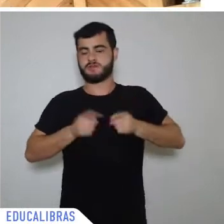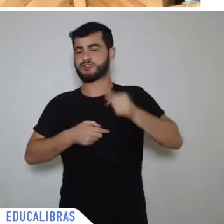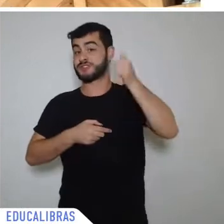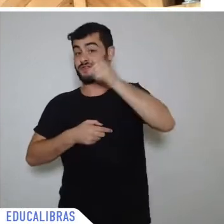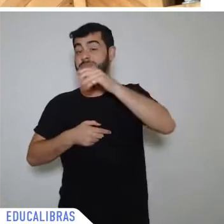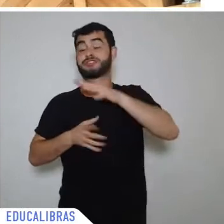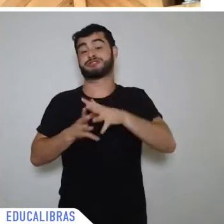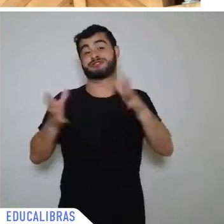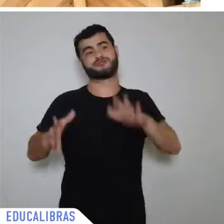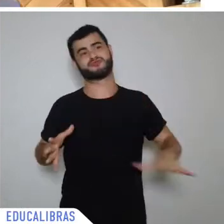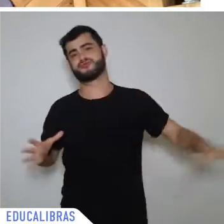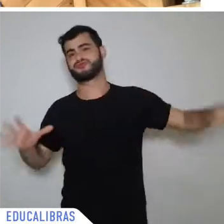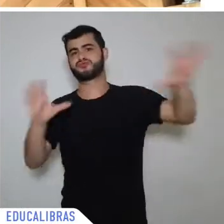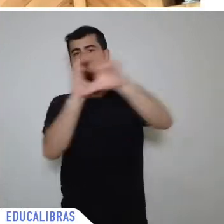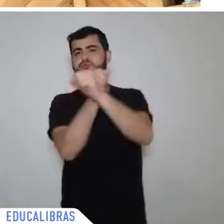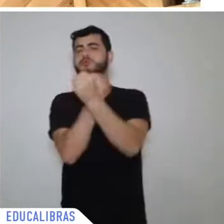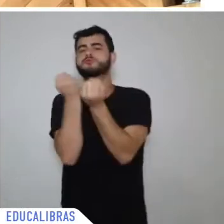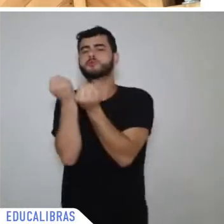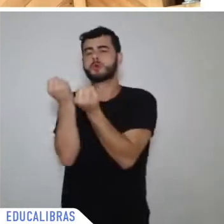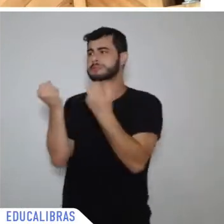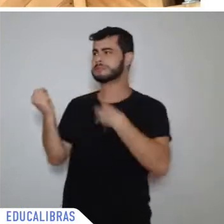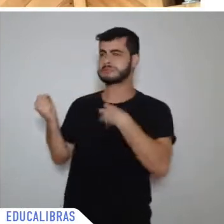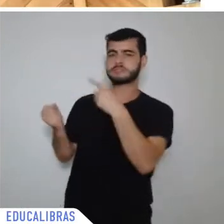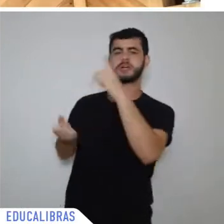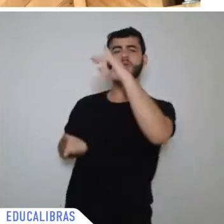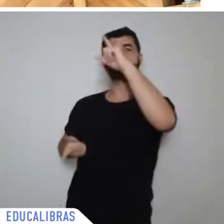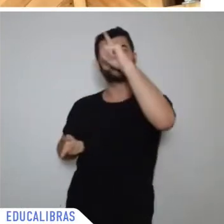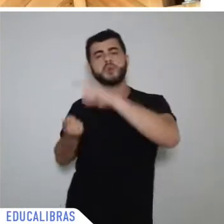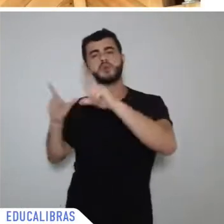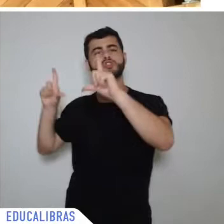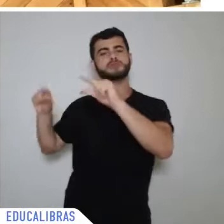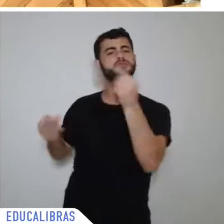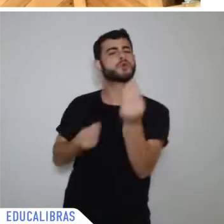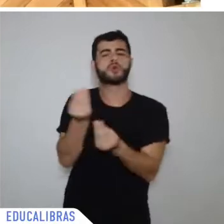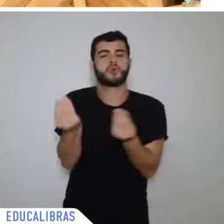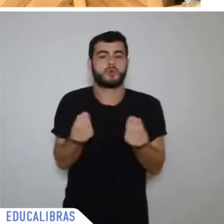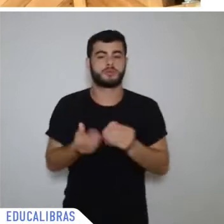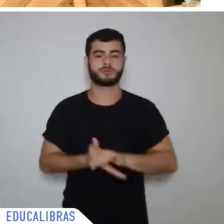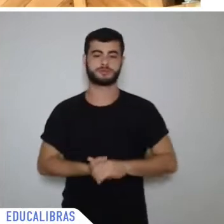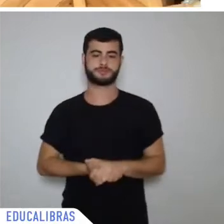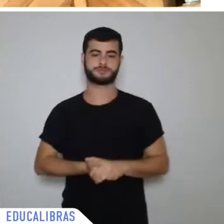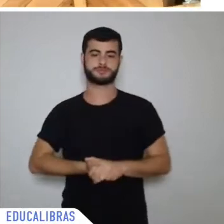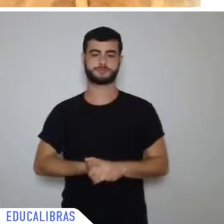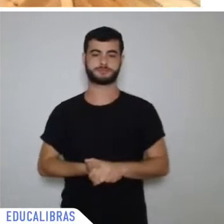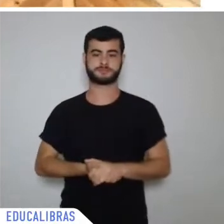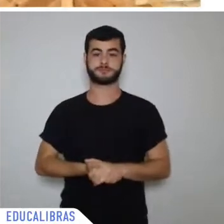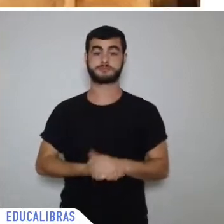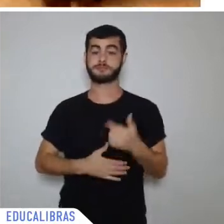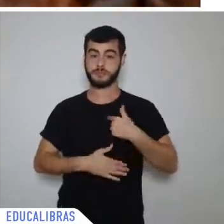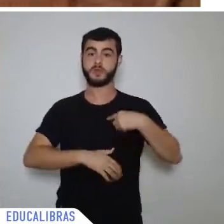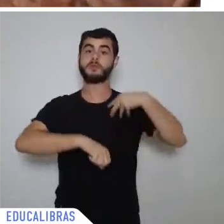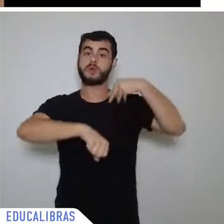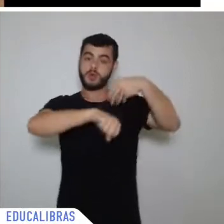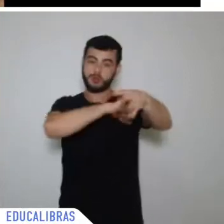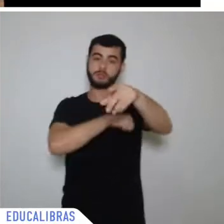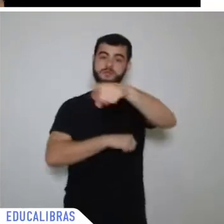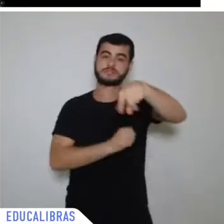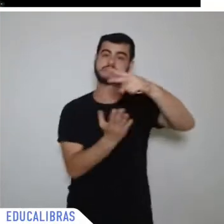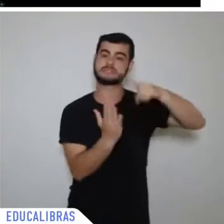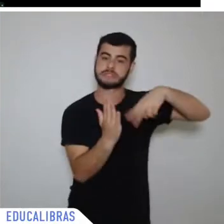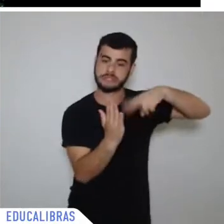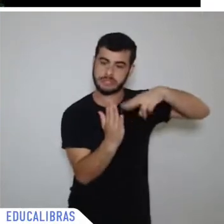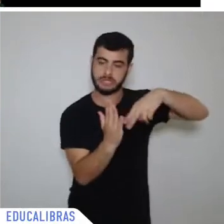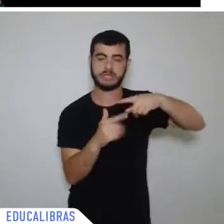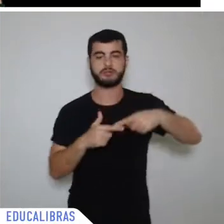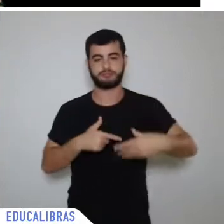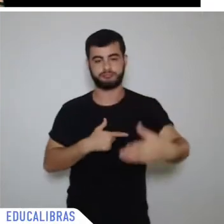women as a whole? I believe, and I bring this in our research, I will recommend that all of